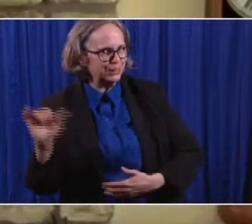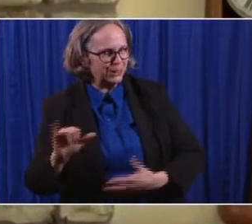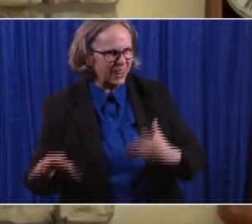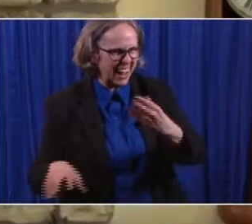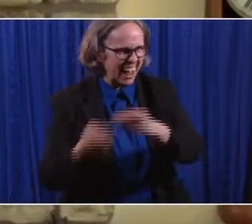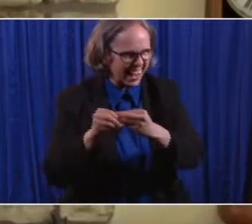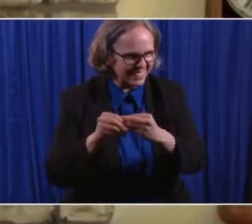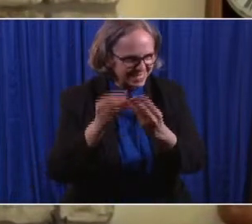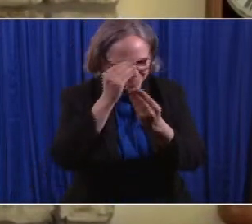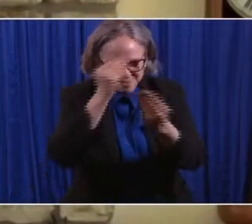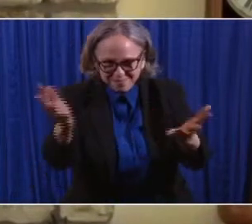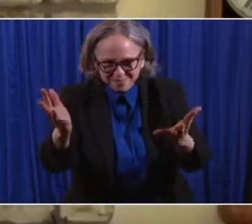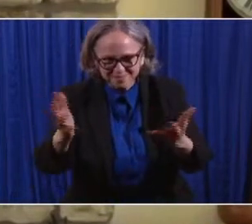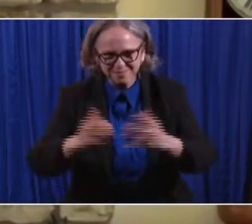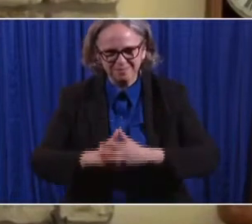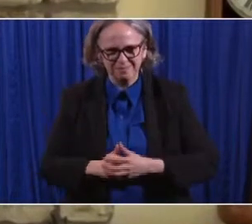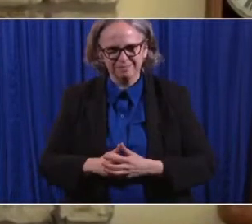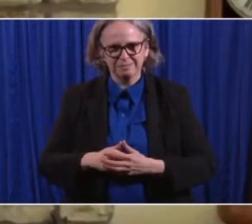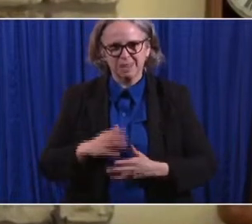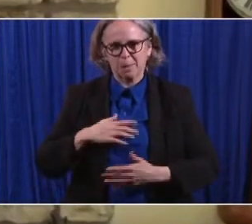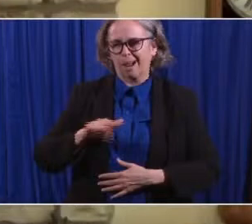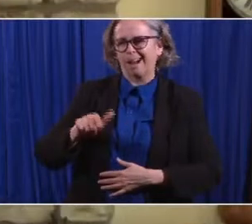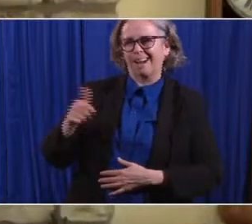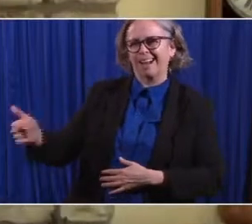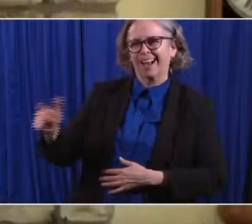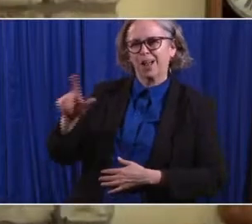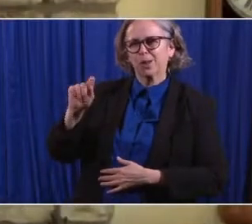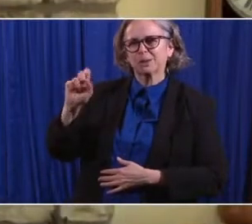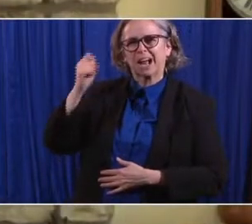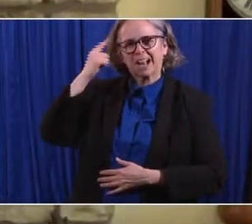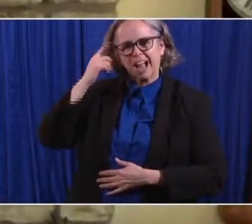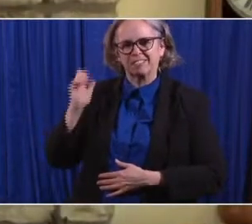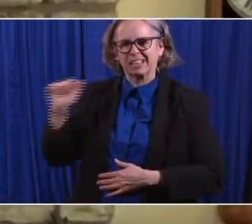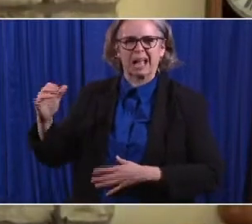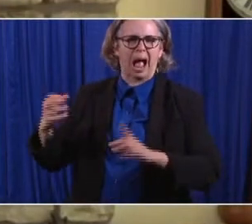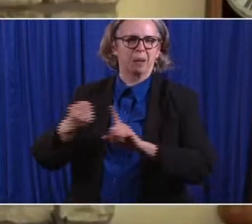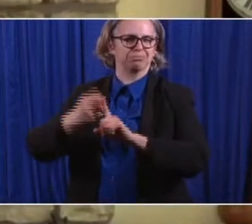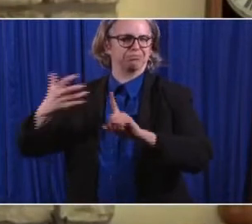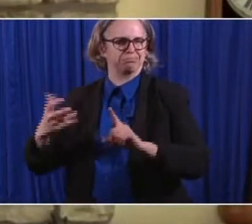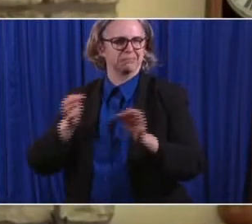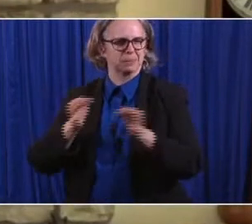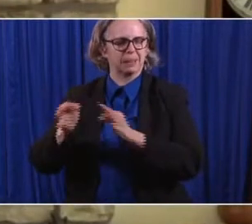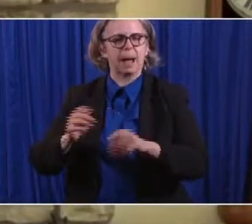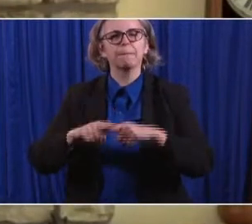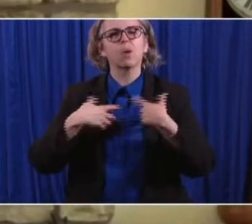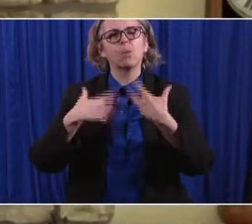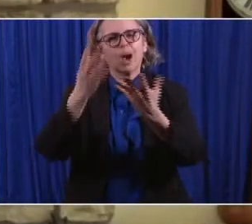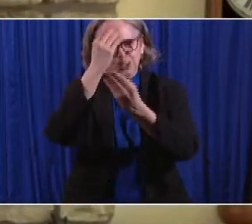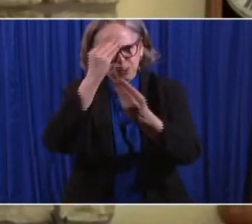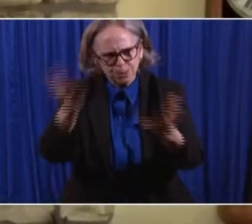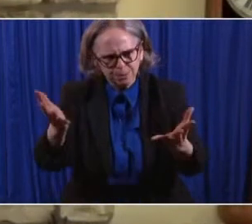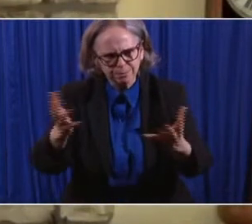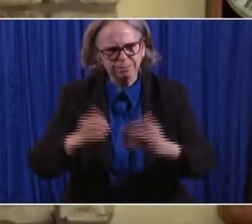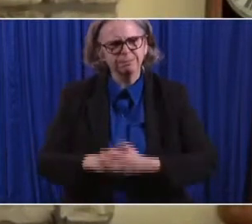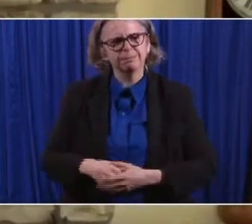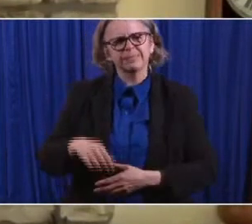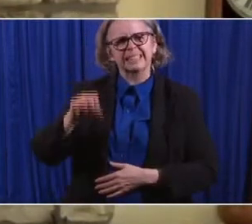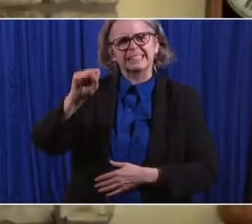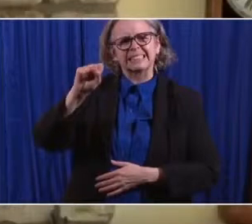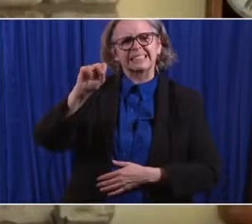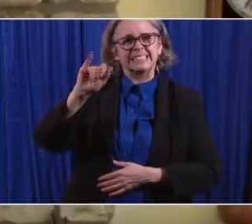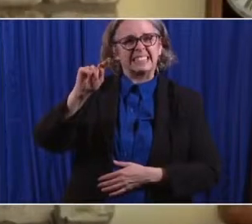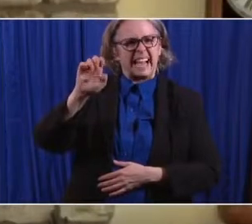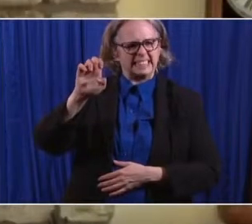talk about this, or ask him if he would talk about it. But Site Selection Magazine today announced that Ohio ranked number